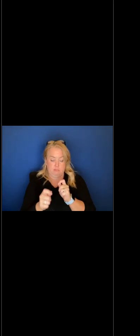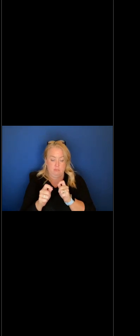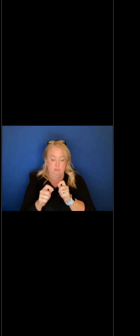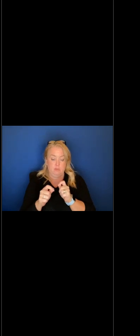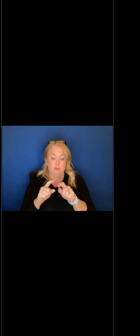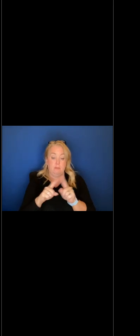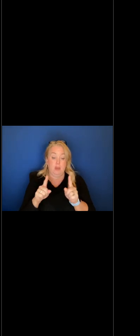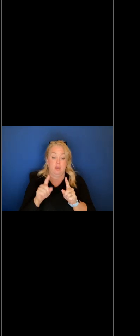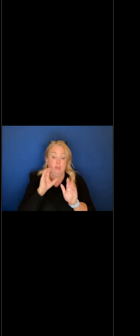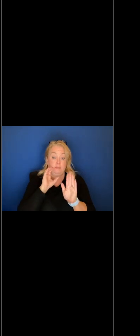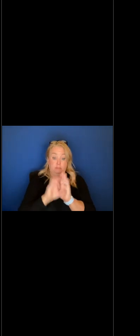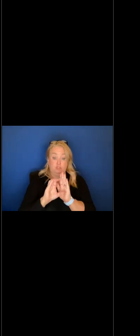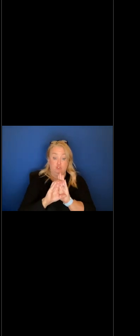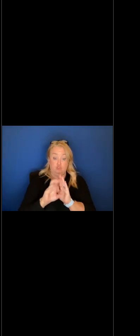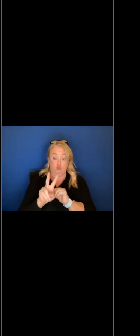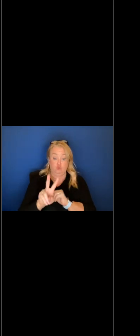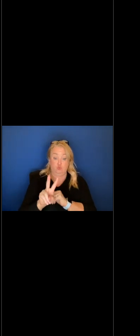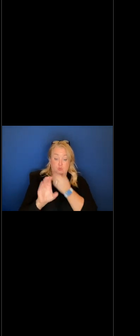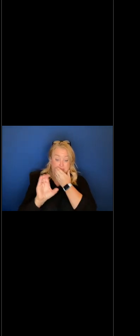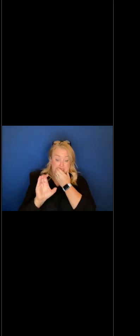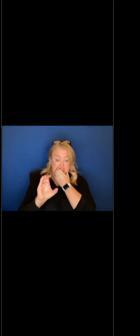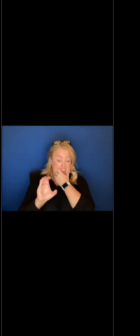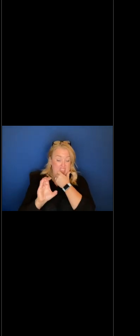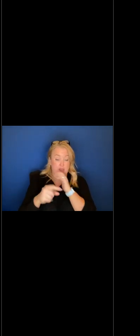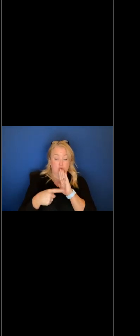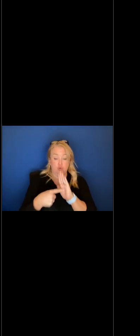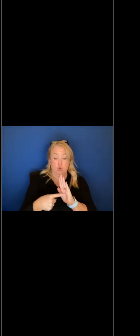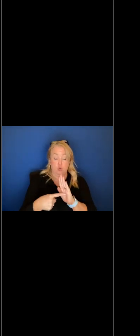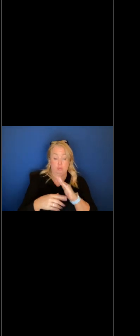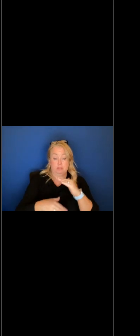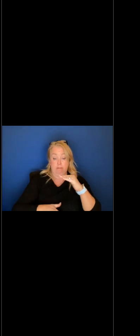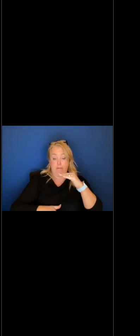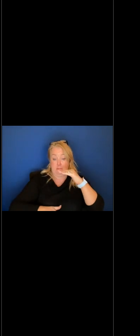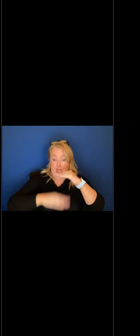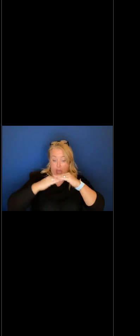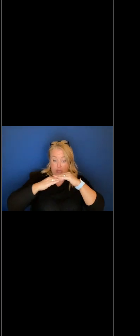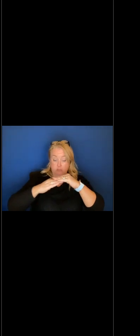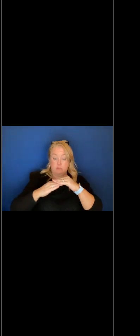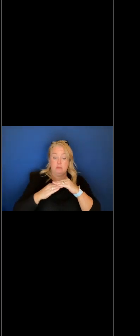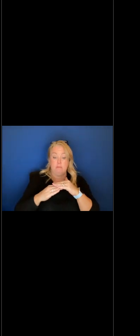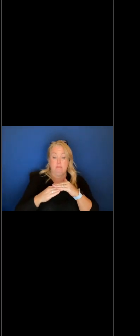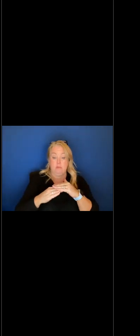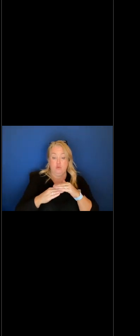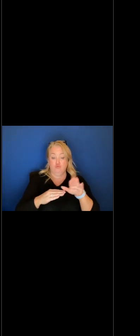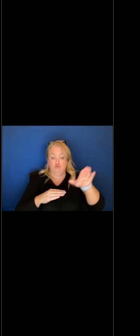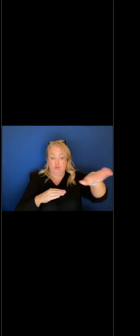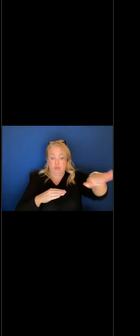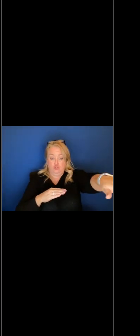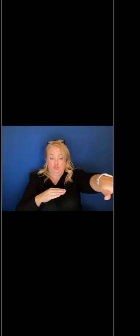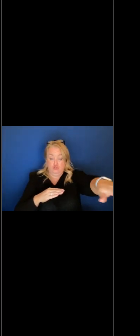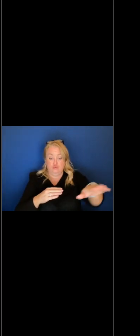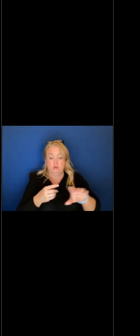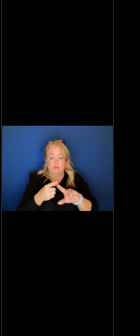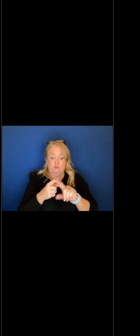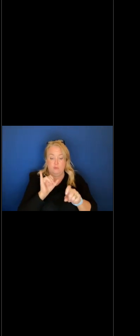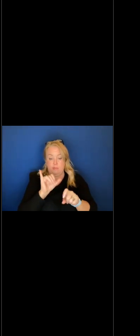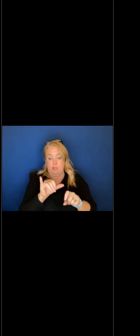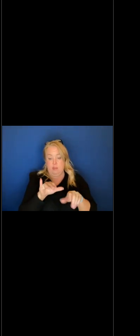of the guidelines is illustrating the maximum side reach over an